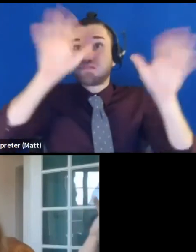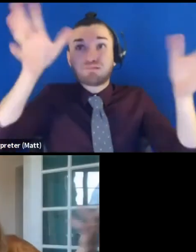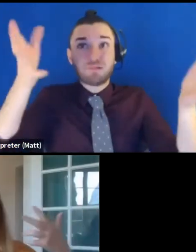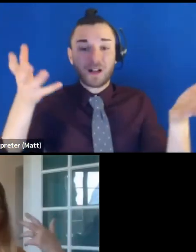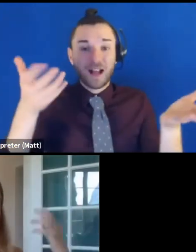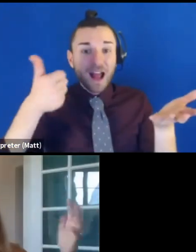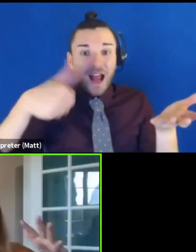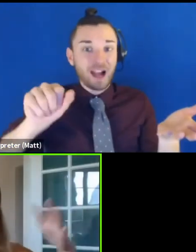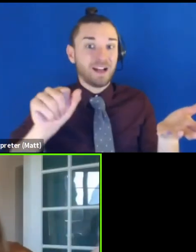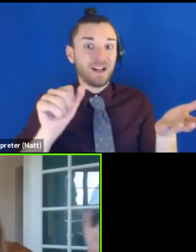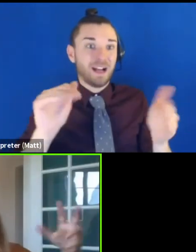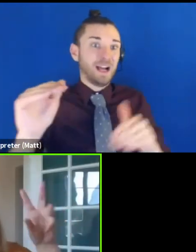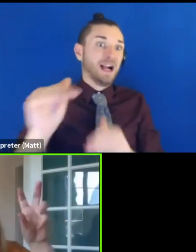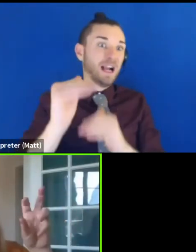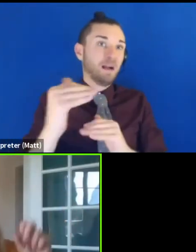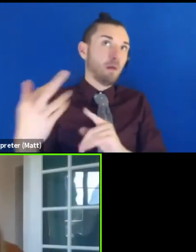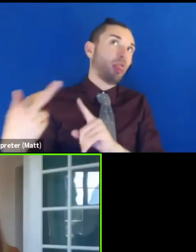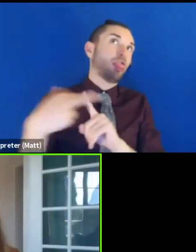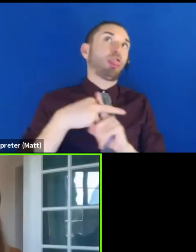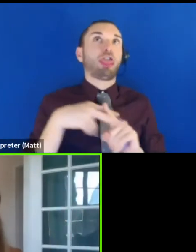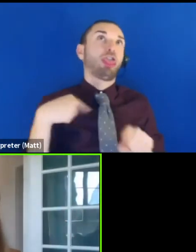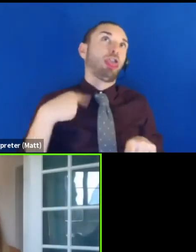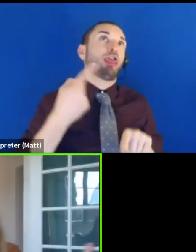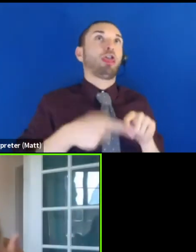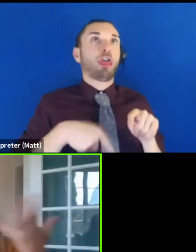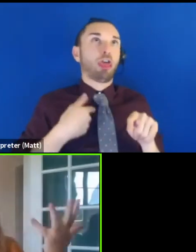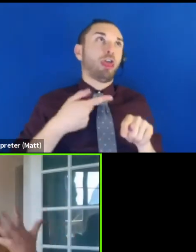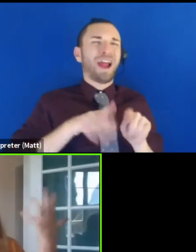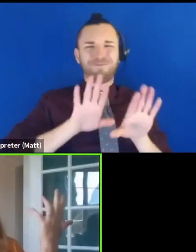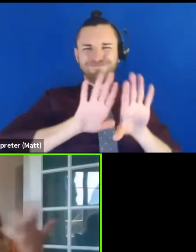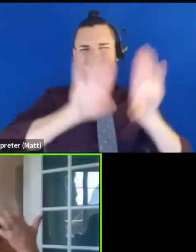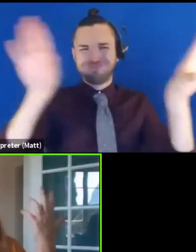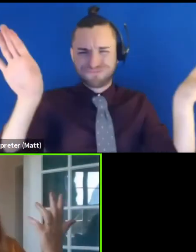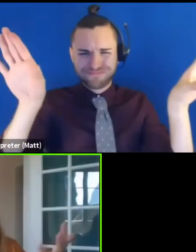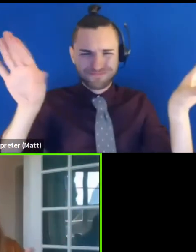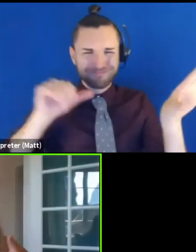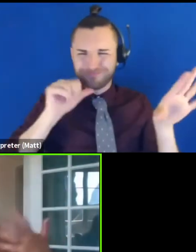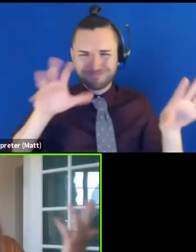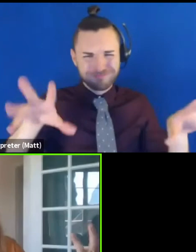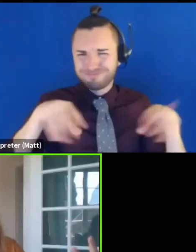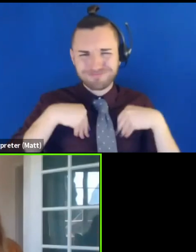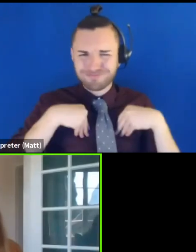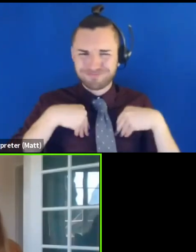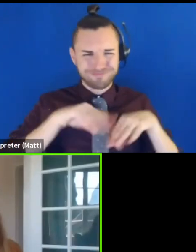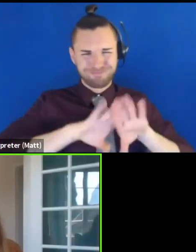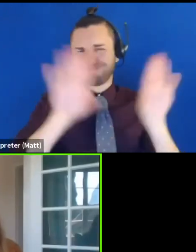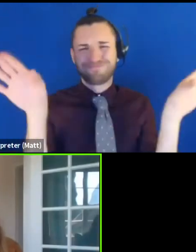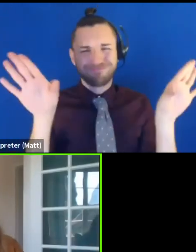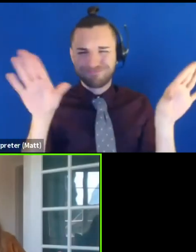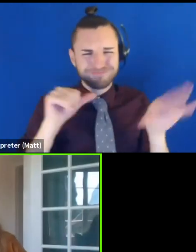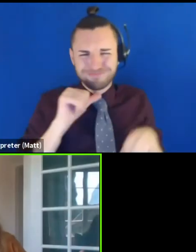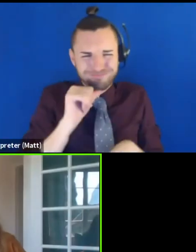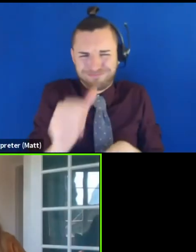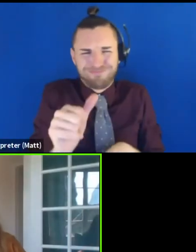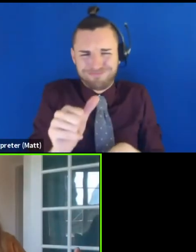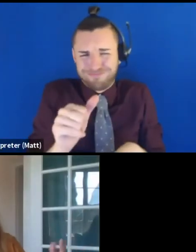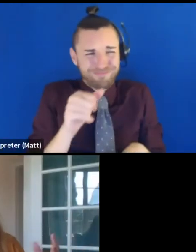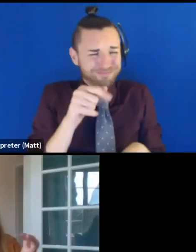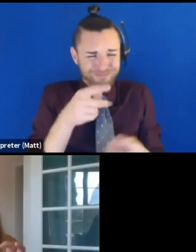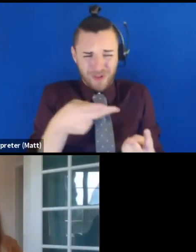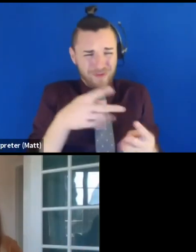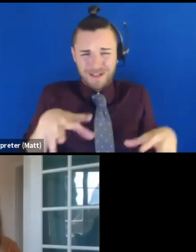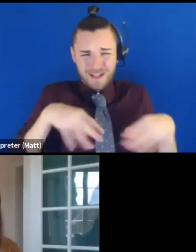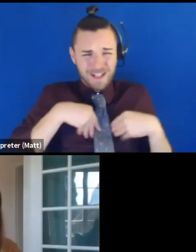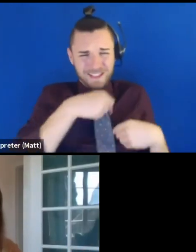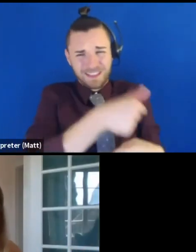any Jewish limitation, you know, limitation that Jewish stereotypes might bring to them or come about. They just embrace. Well,